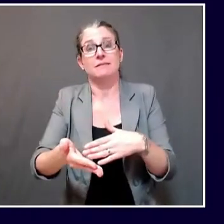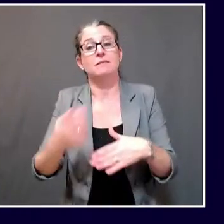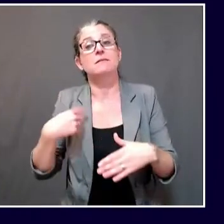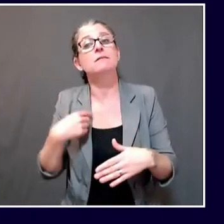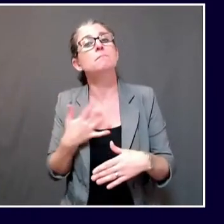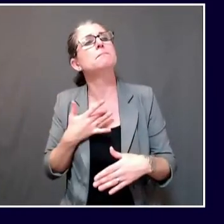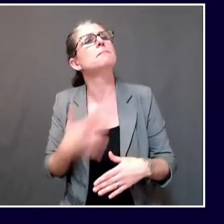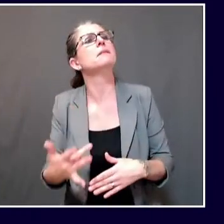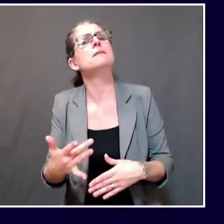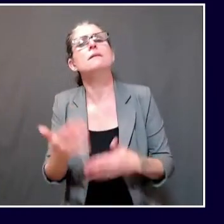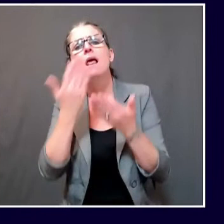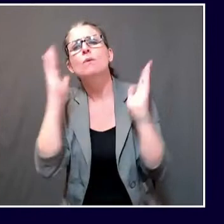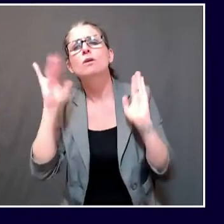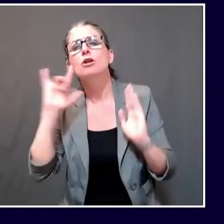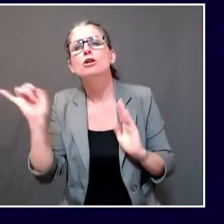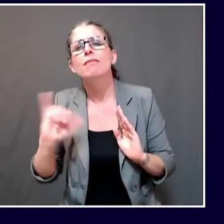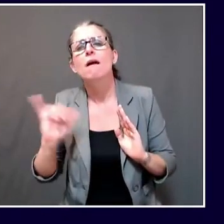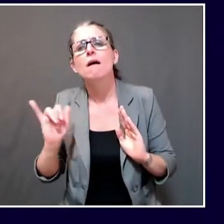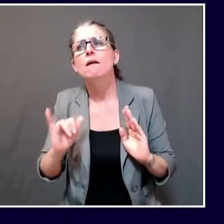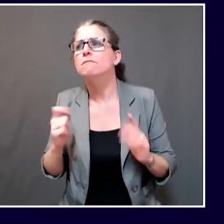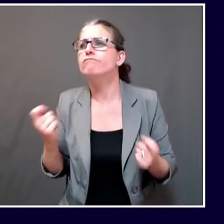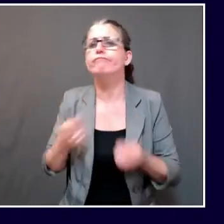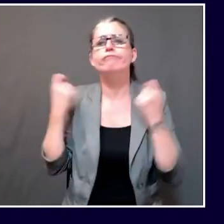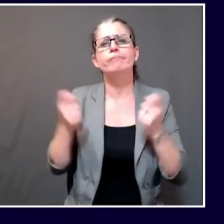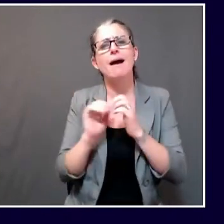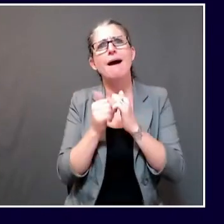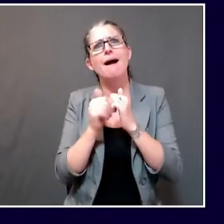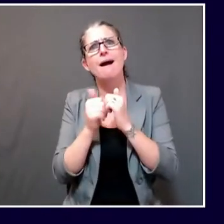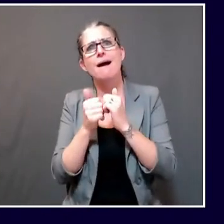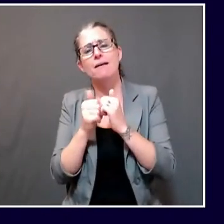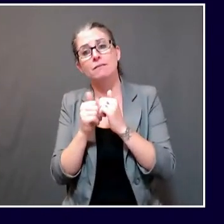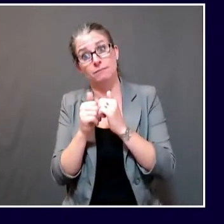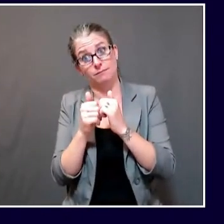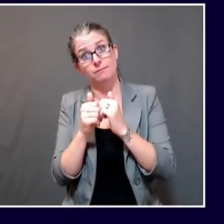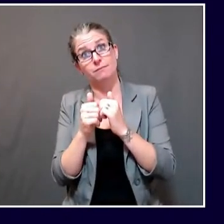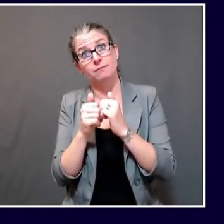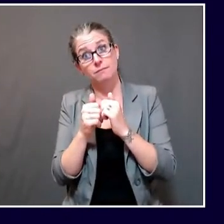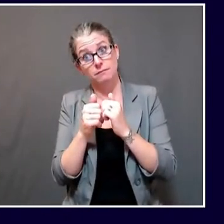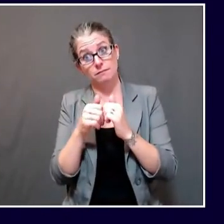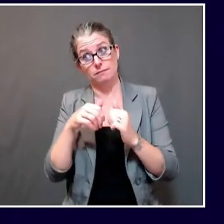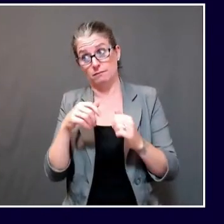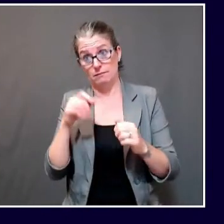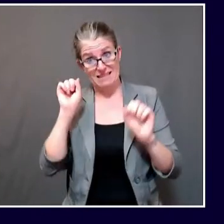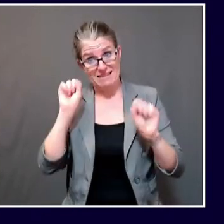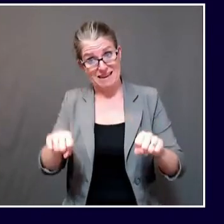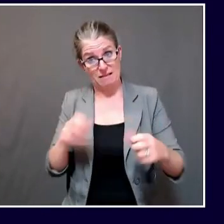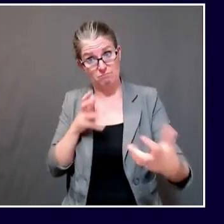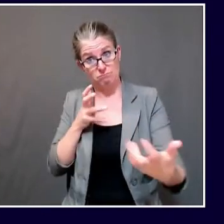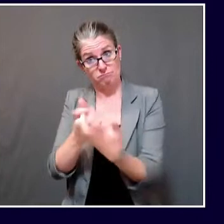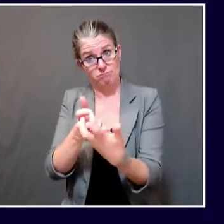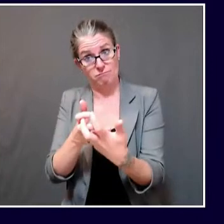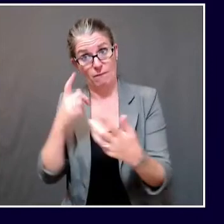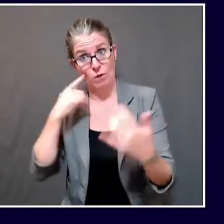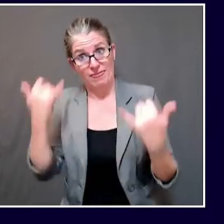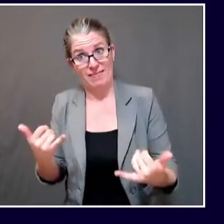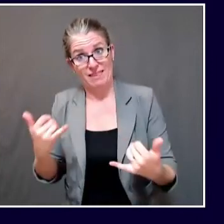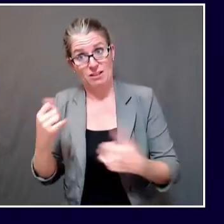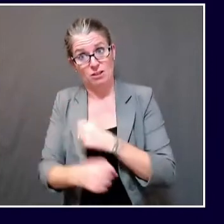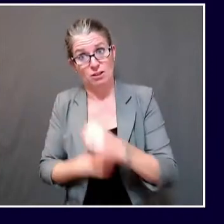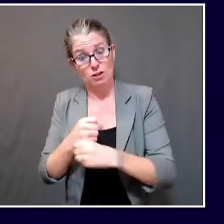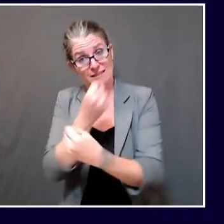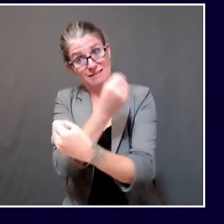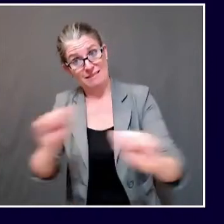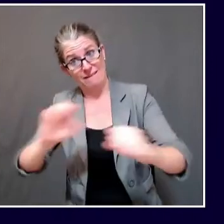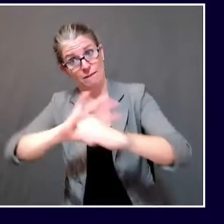bit of a sliding scale. But in the middle, somewhere, there is a way that Halloween can be celebrated for every family. It may look